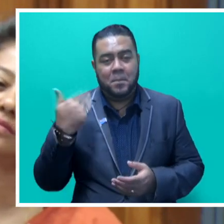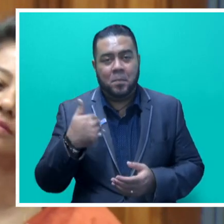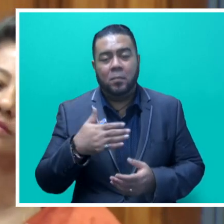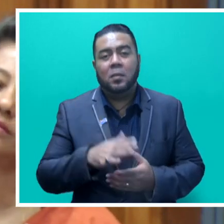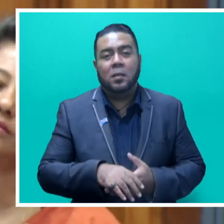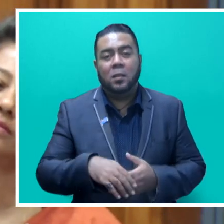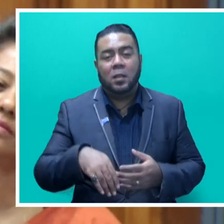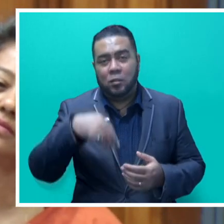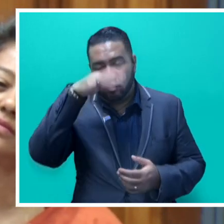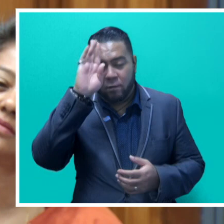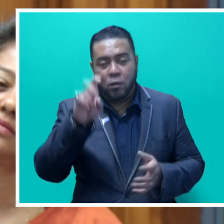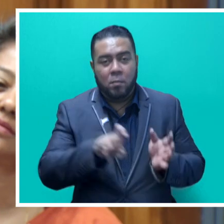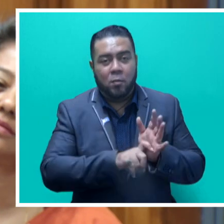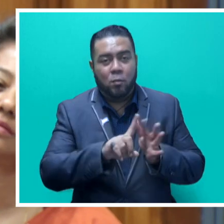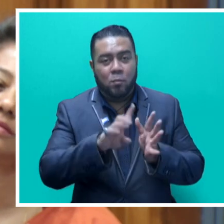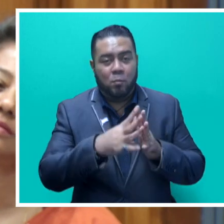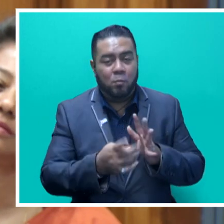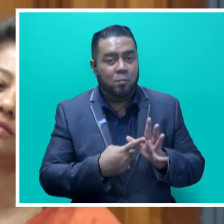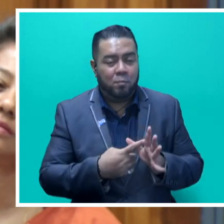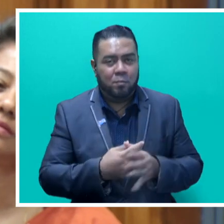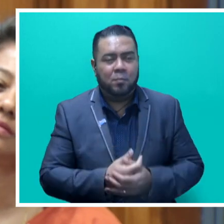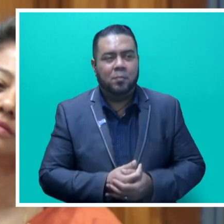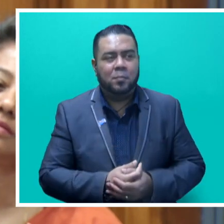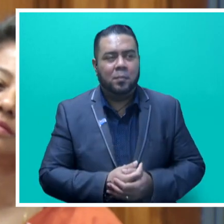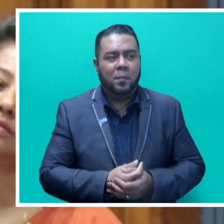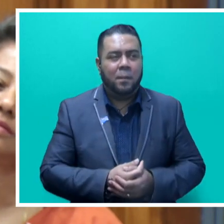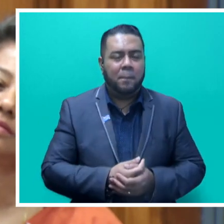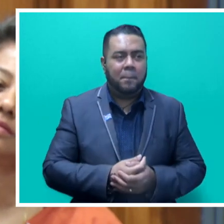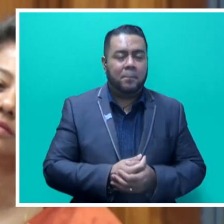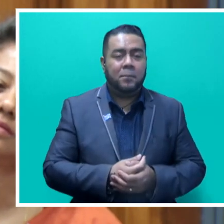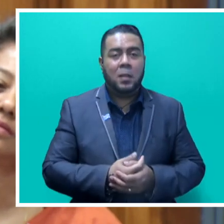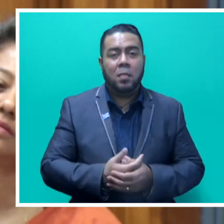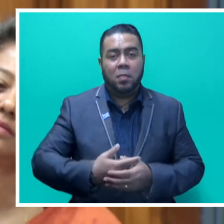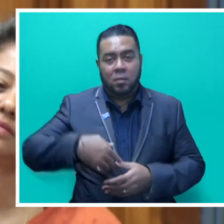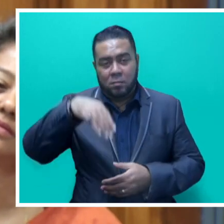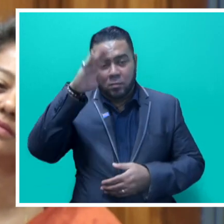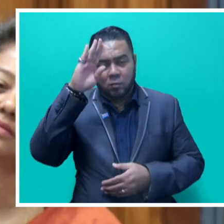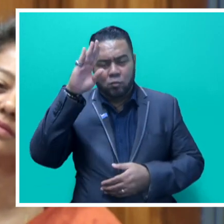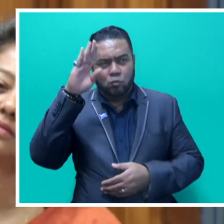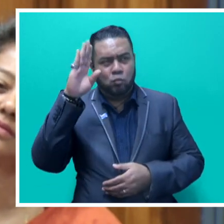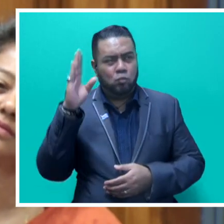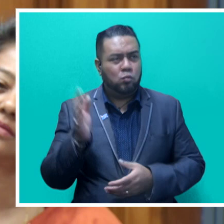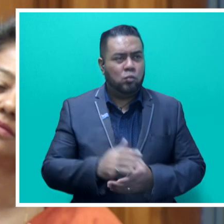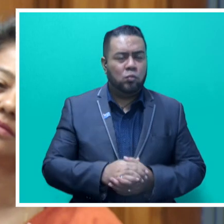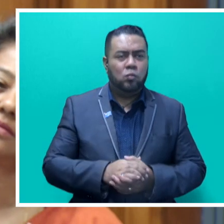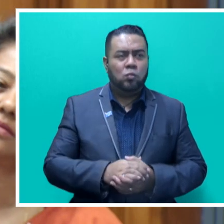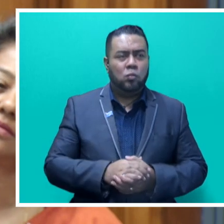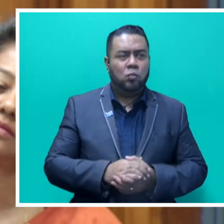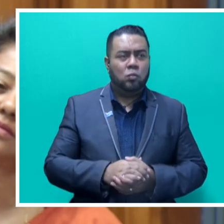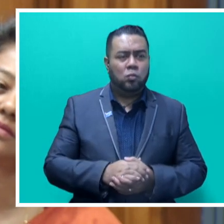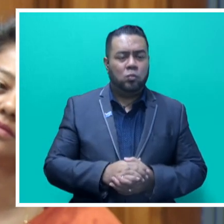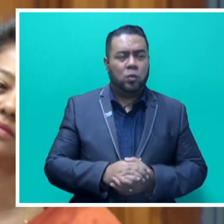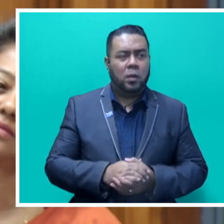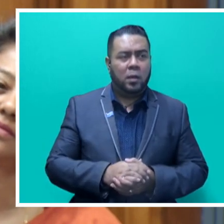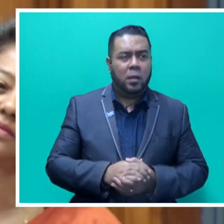tutelage of traditional diplomacy that she conveyed. The Turanga Tuineau's fiery temper suffered no foolishness, and